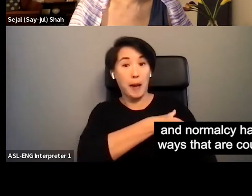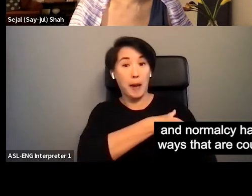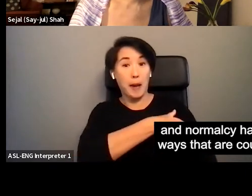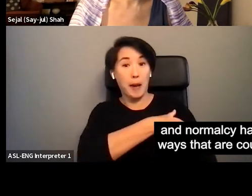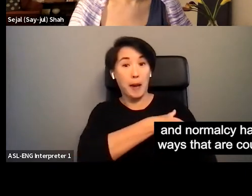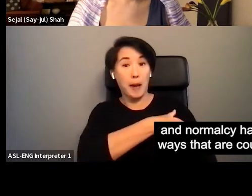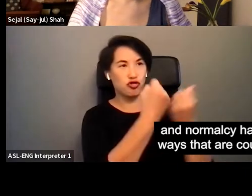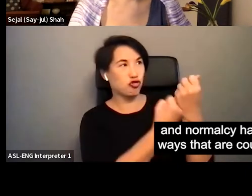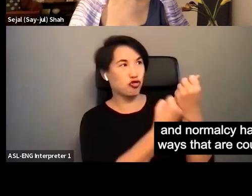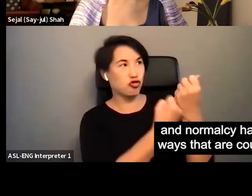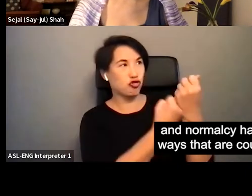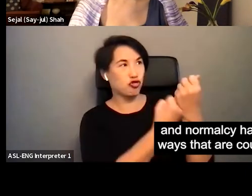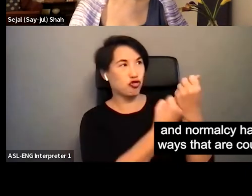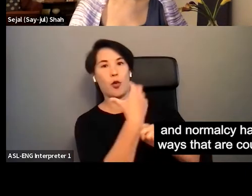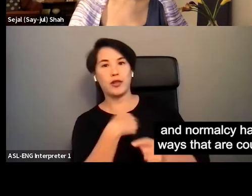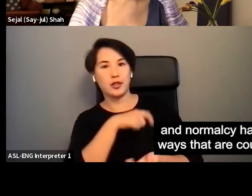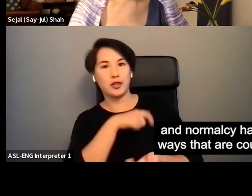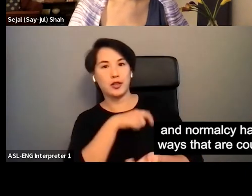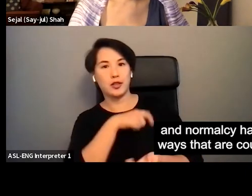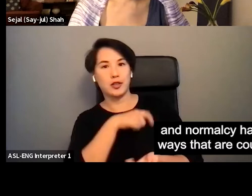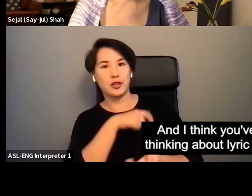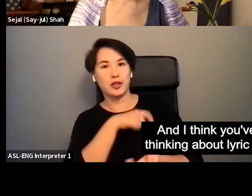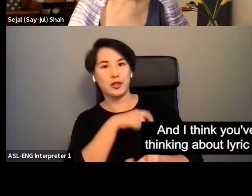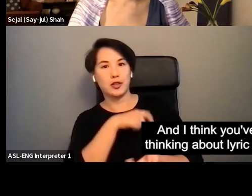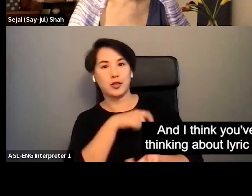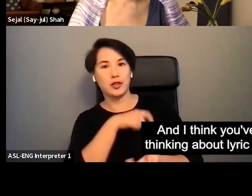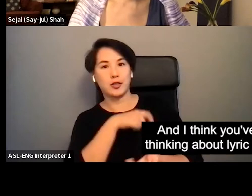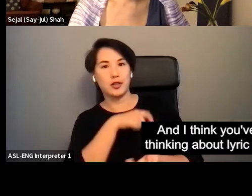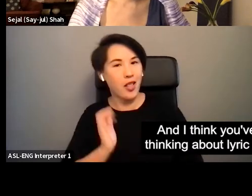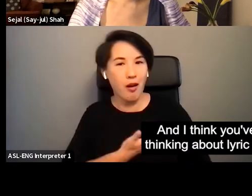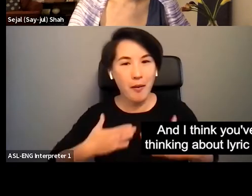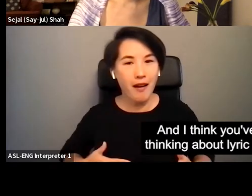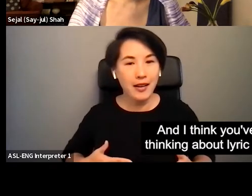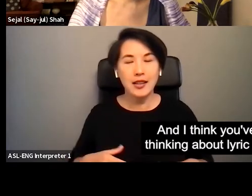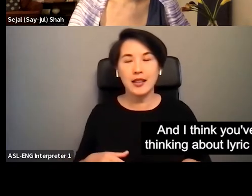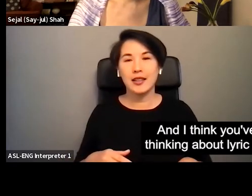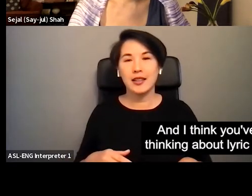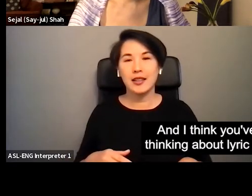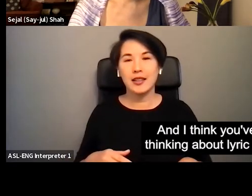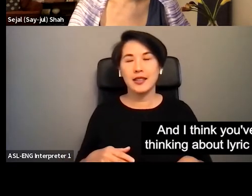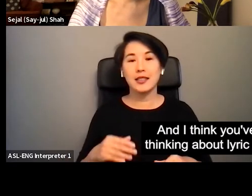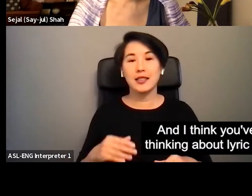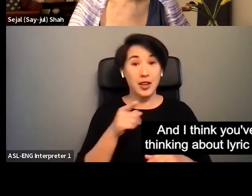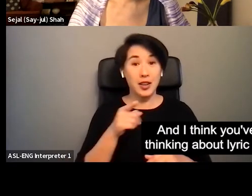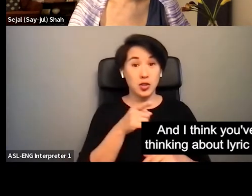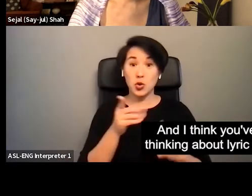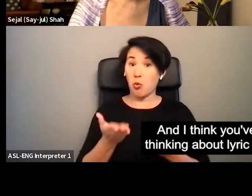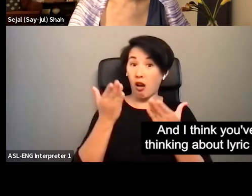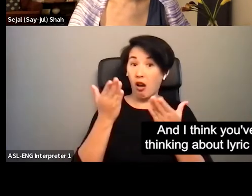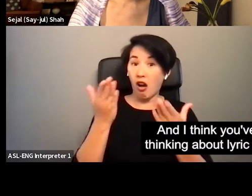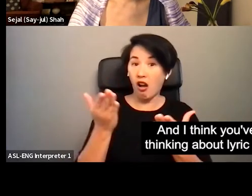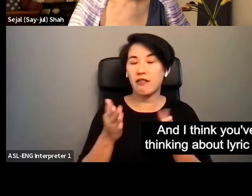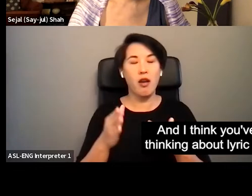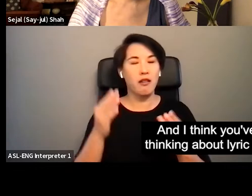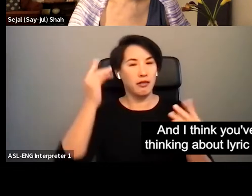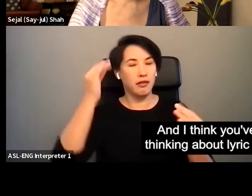write in ways that are counter to our bodies. And I think you've offered a way into thinking about lyric